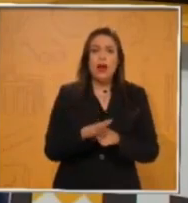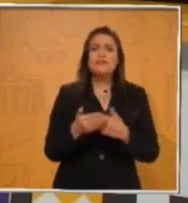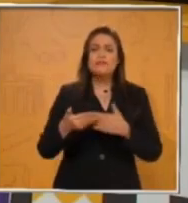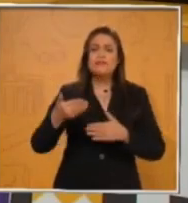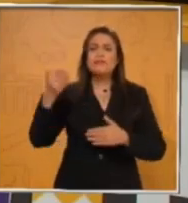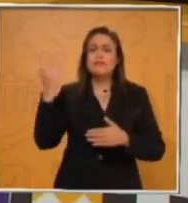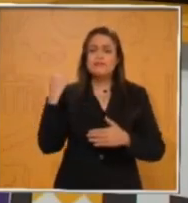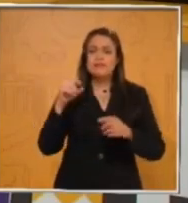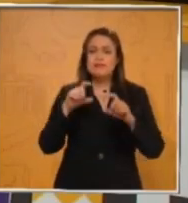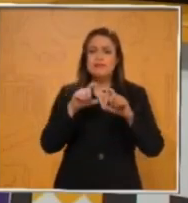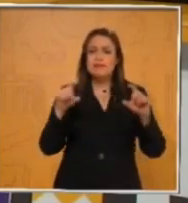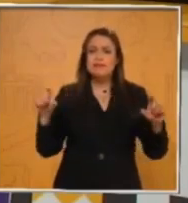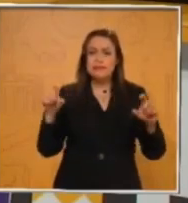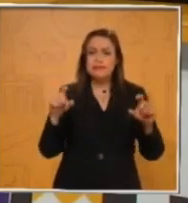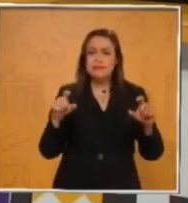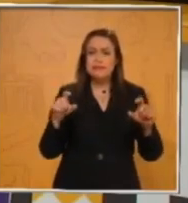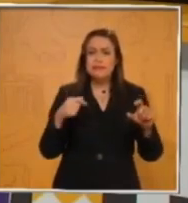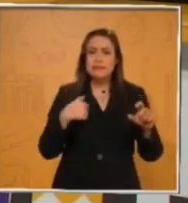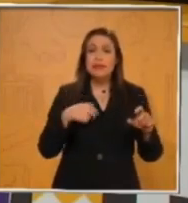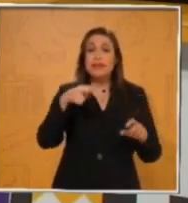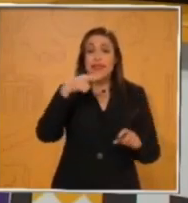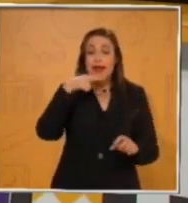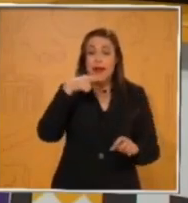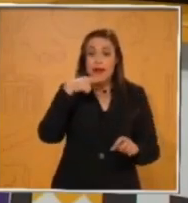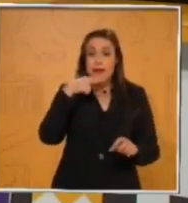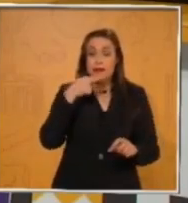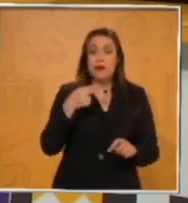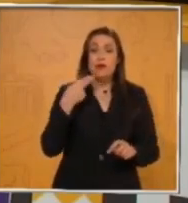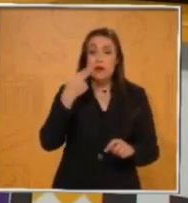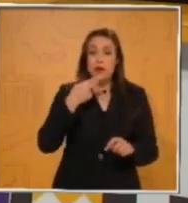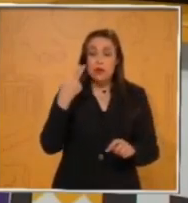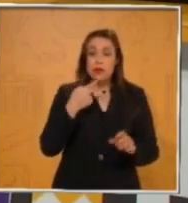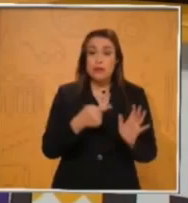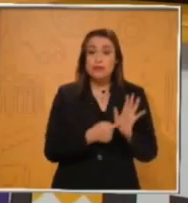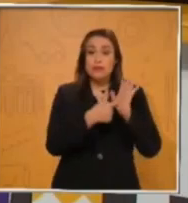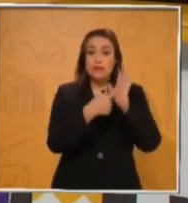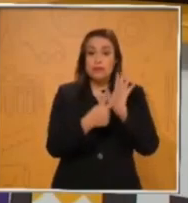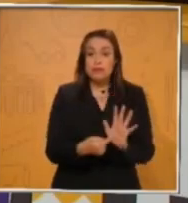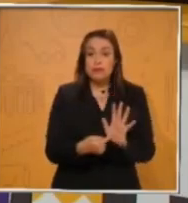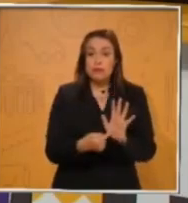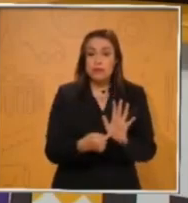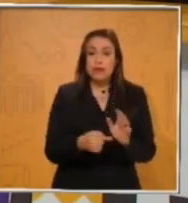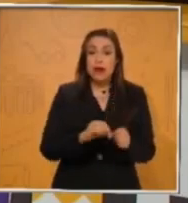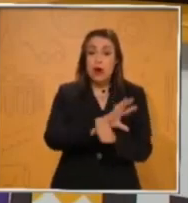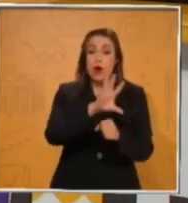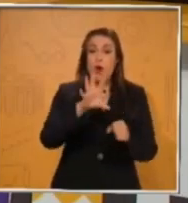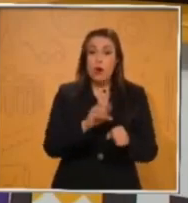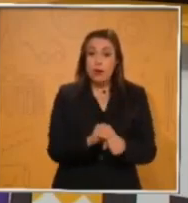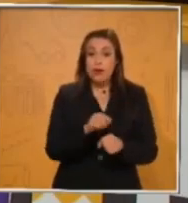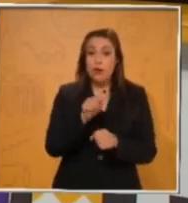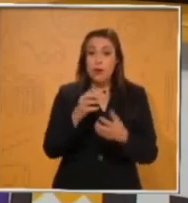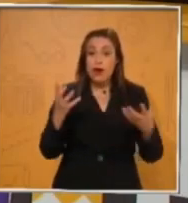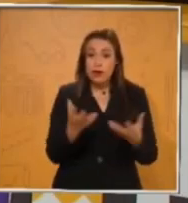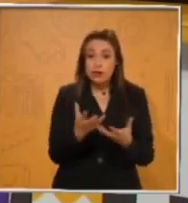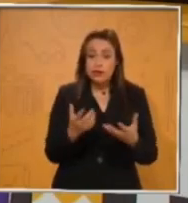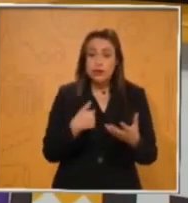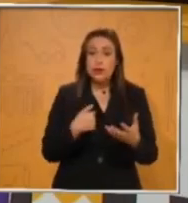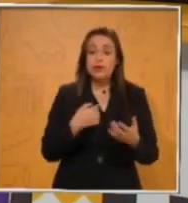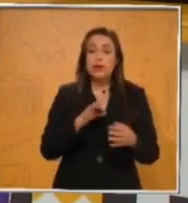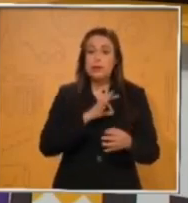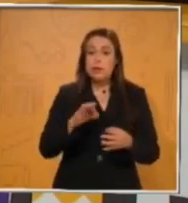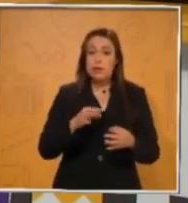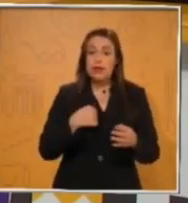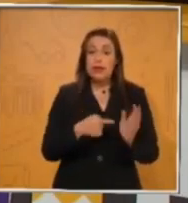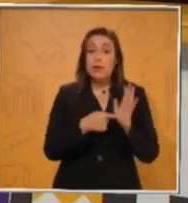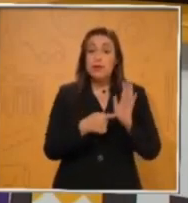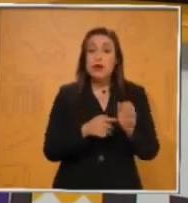tense? The past tense, it's a verb which is used to show that a completed action took place at a